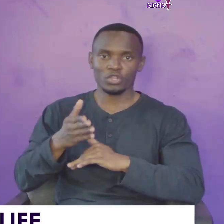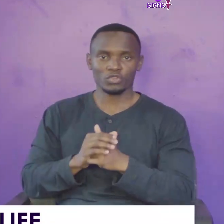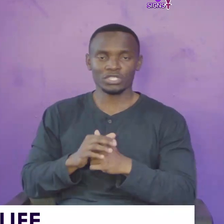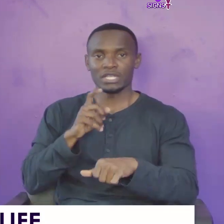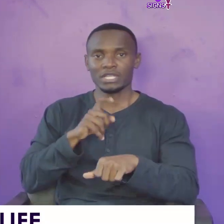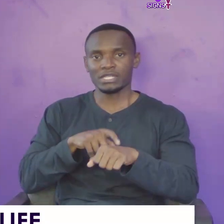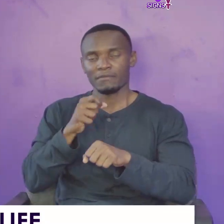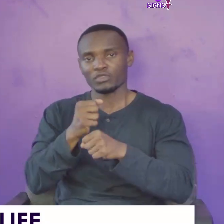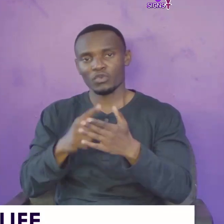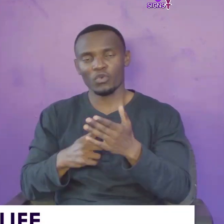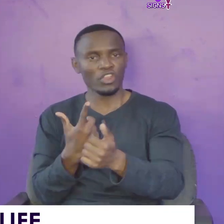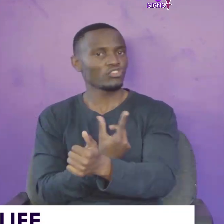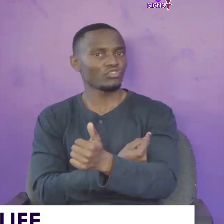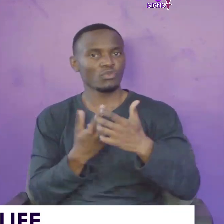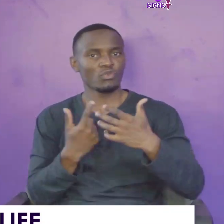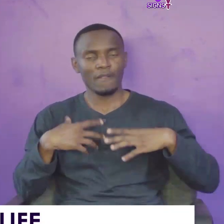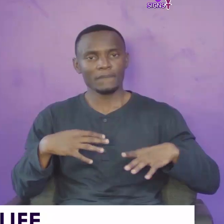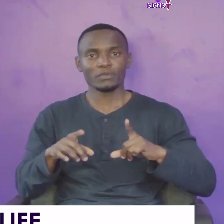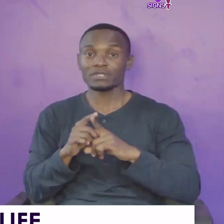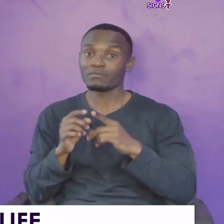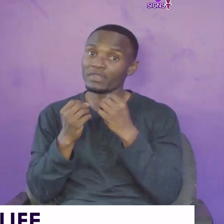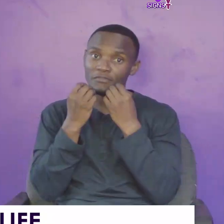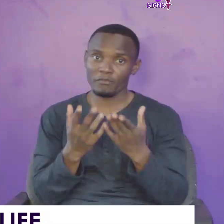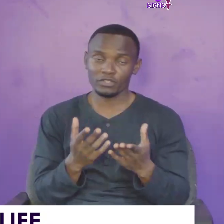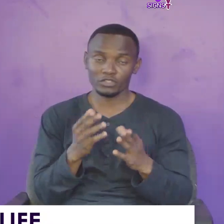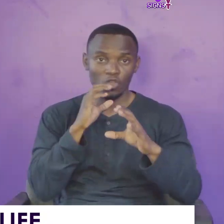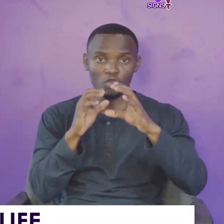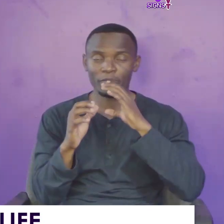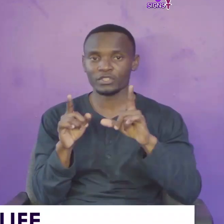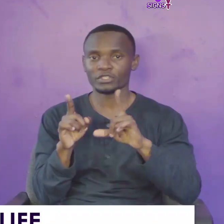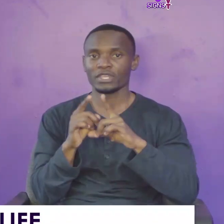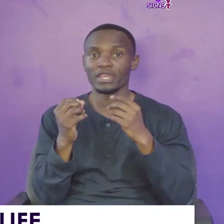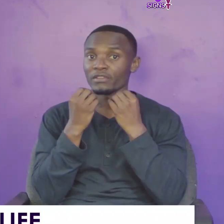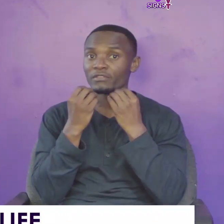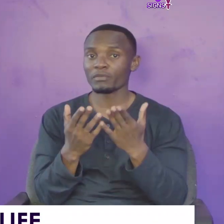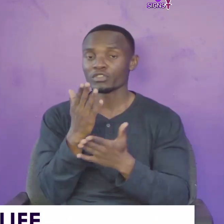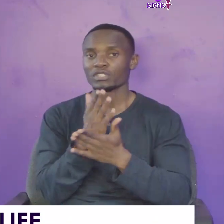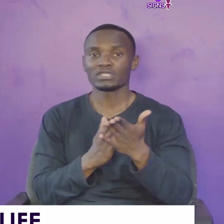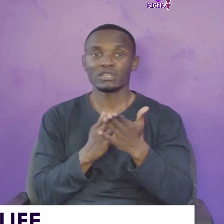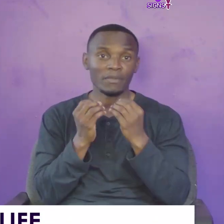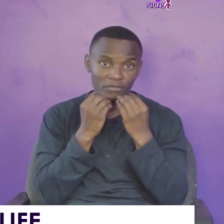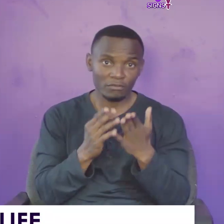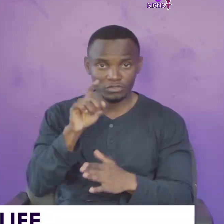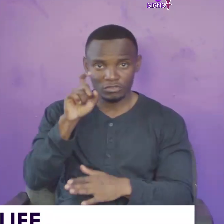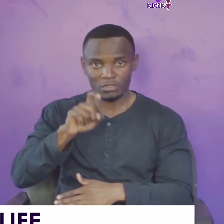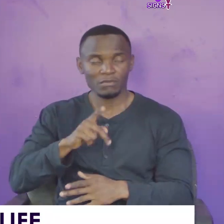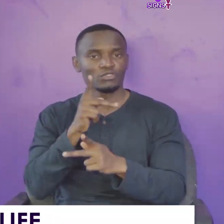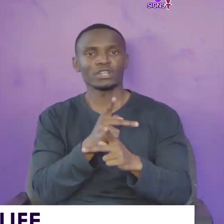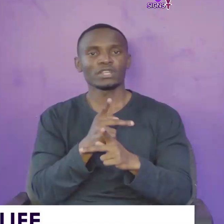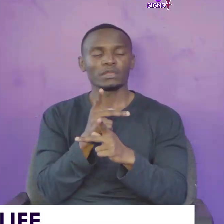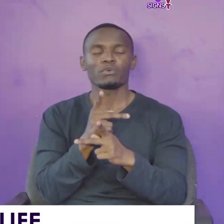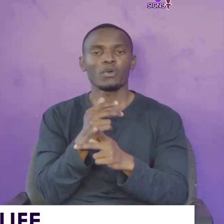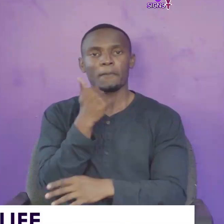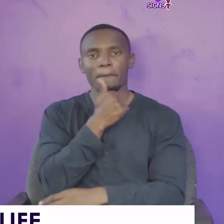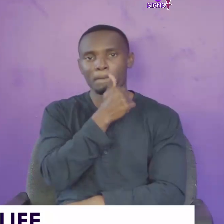their patients, and Yeah. even information, like you said, communication and information. There's information they're supposed to hold private, information that